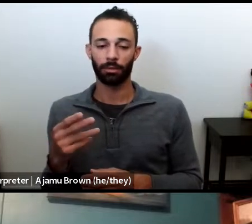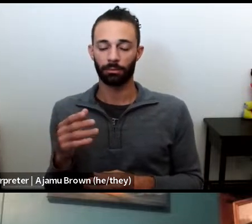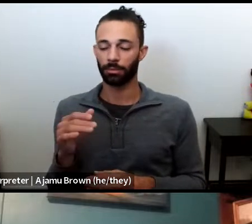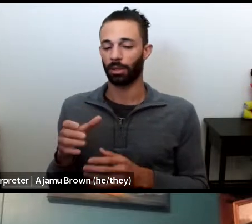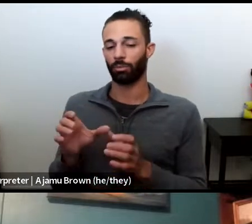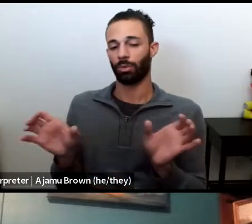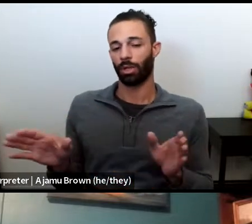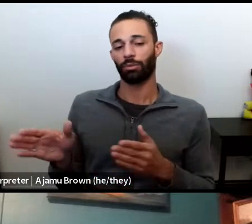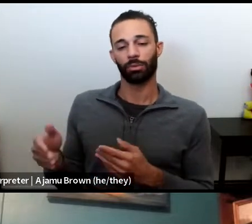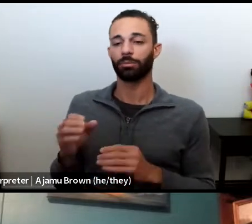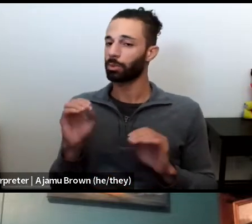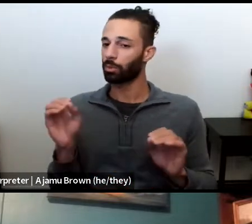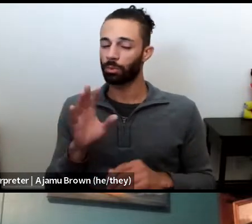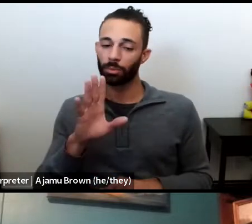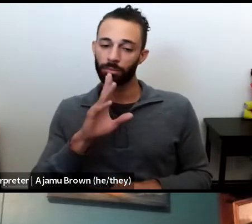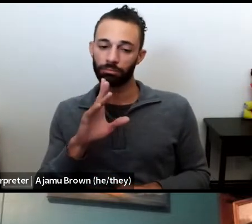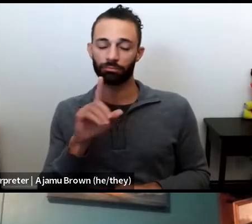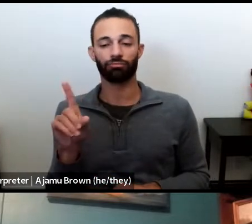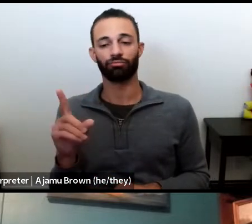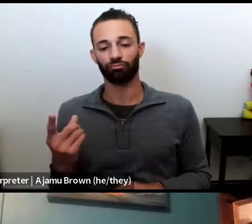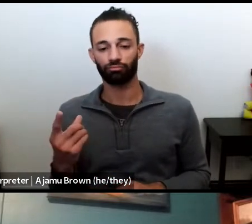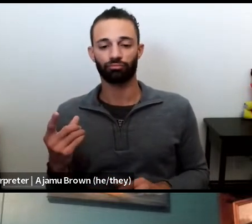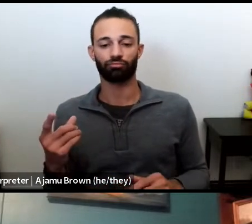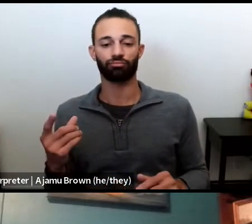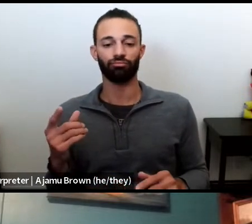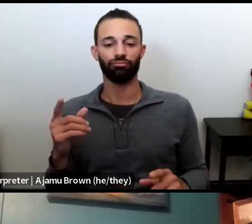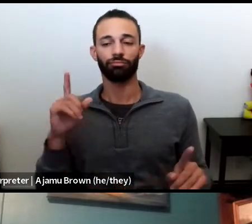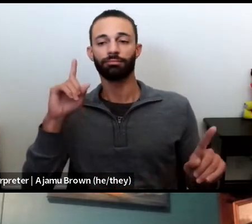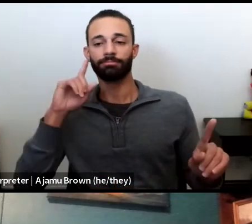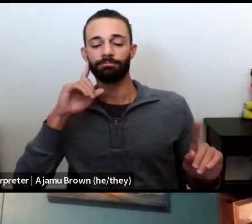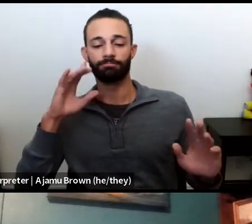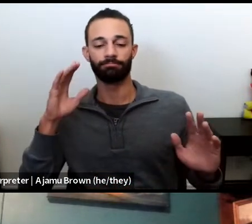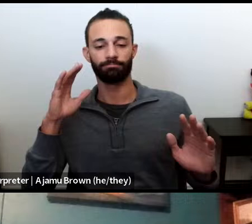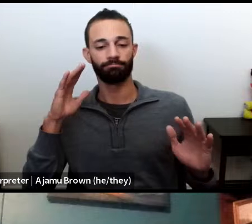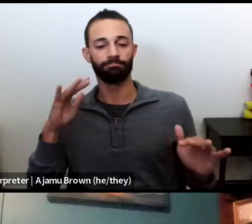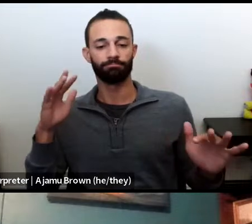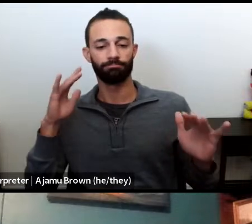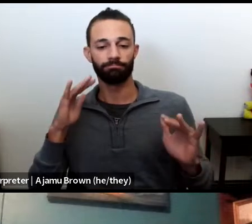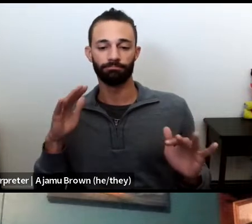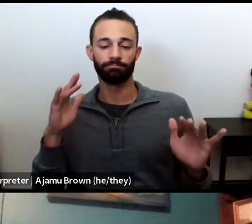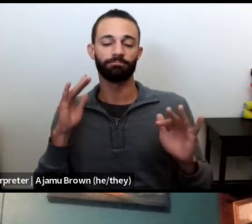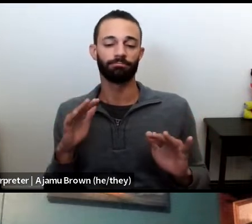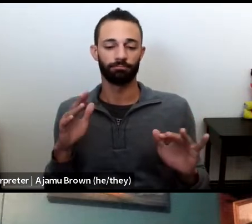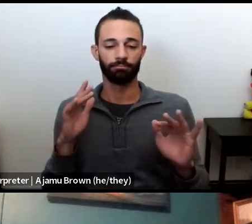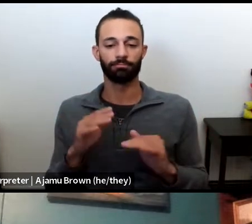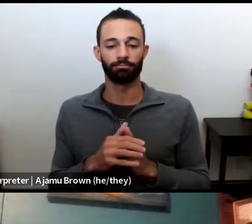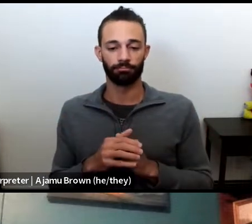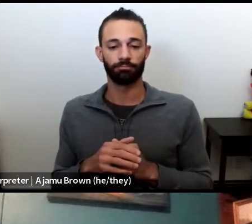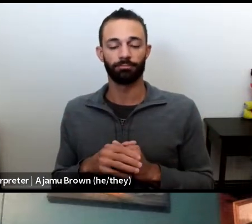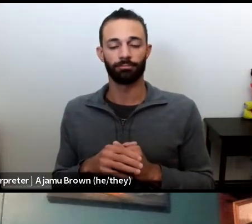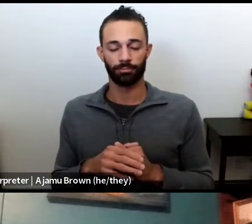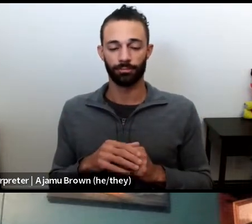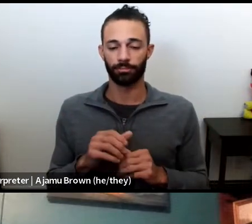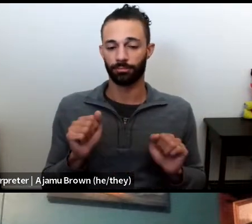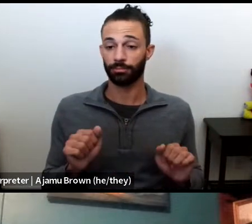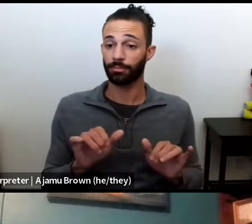not going to be any talking. We'll just have the sound bath going. We'll see how long Maria wants to stick around for